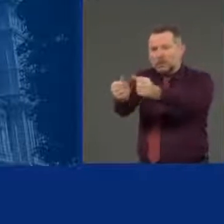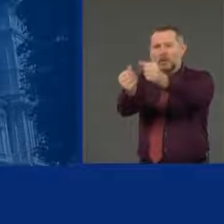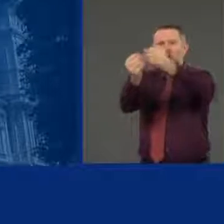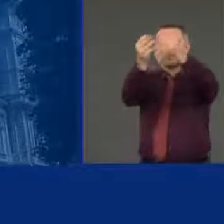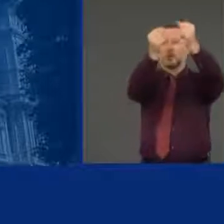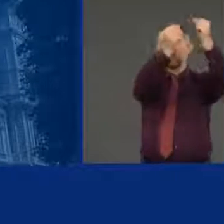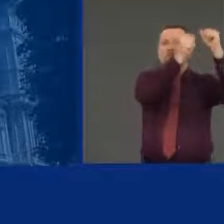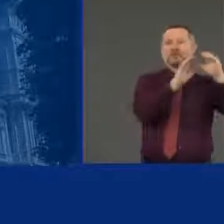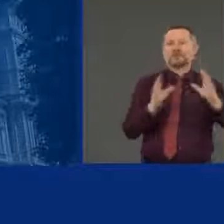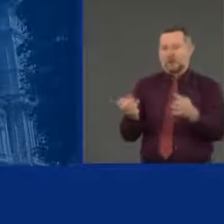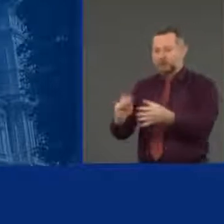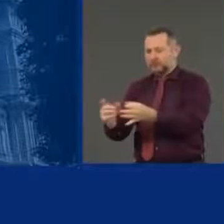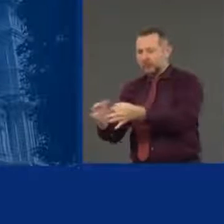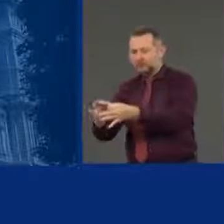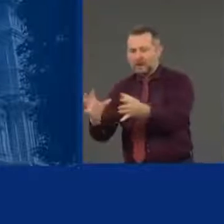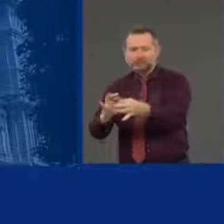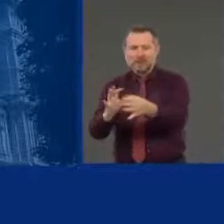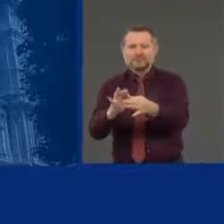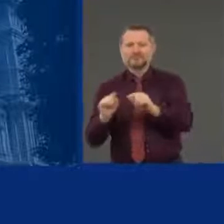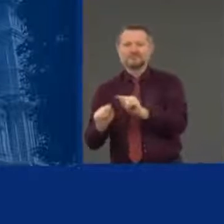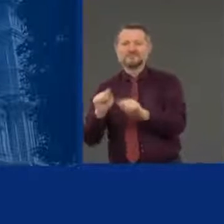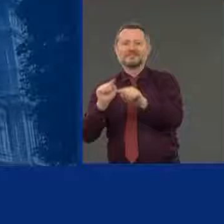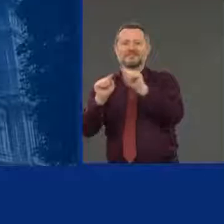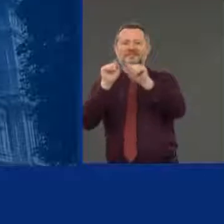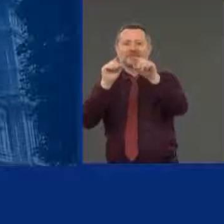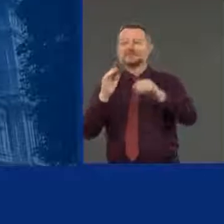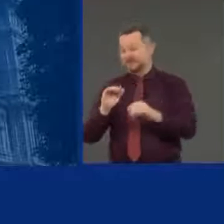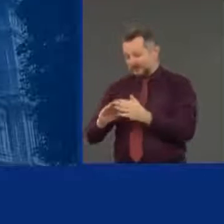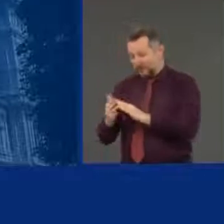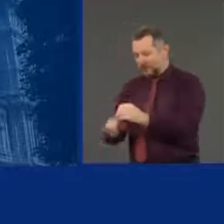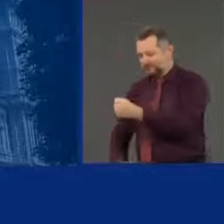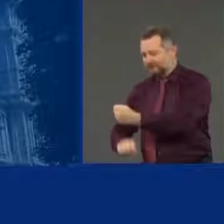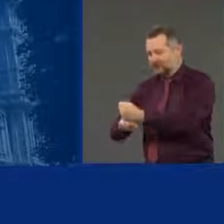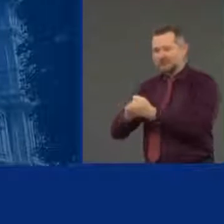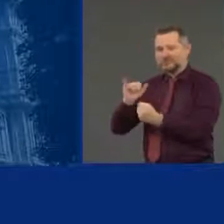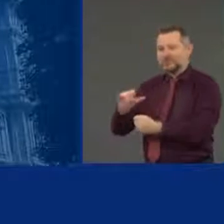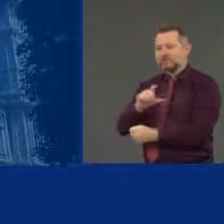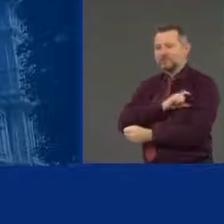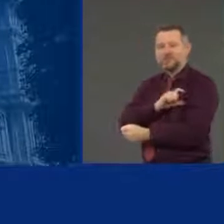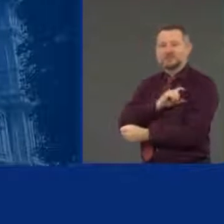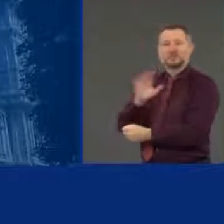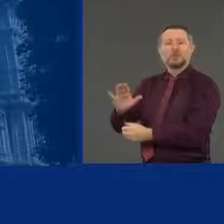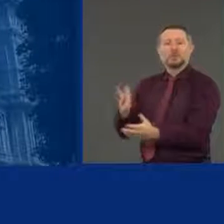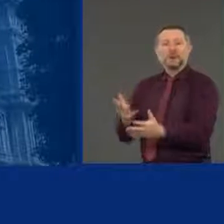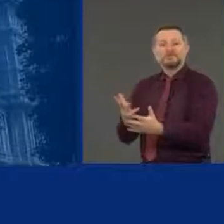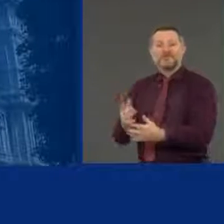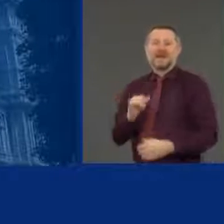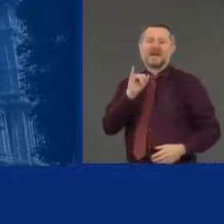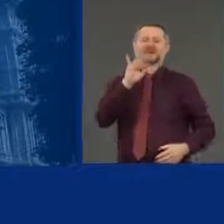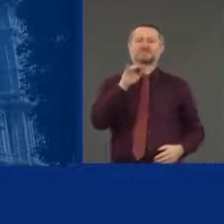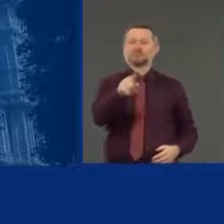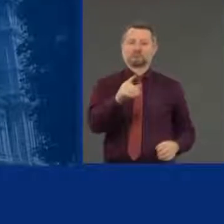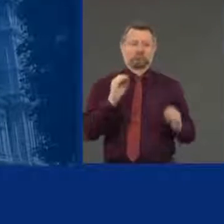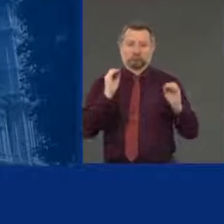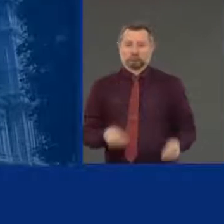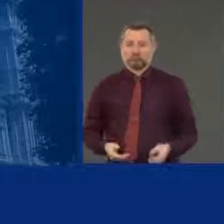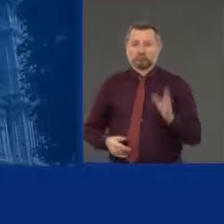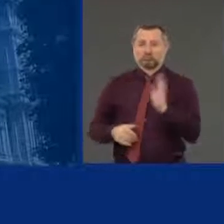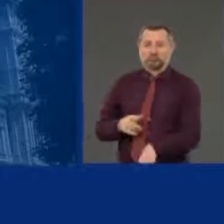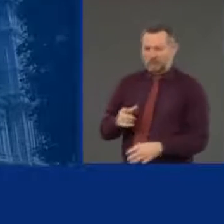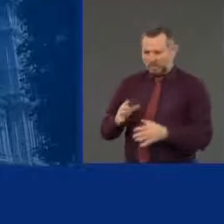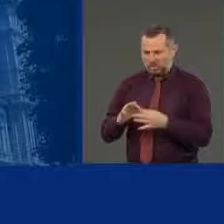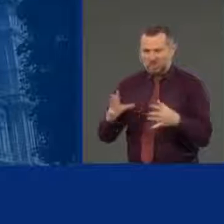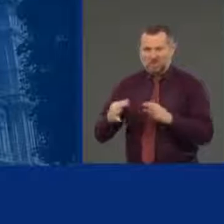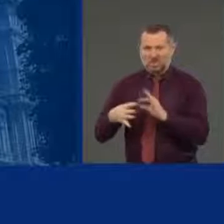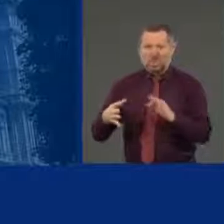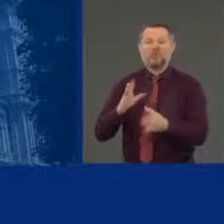department that the community supports. Otherwise, it's not going to work. That